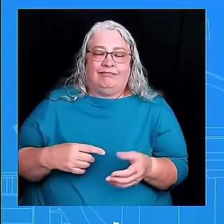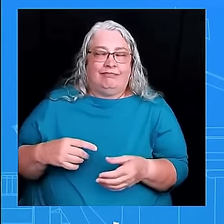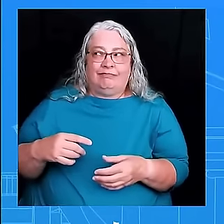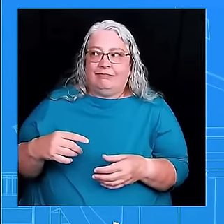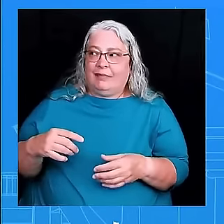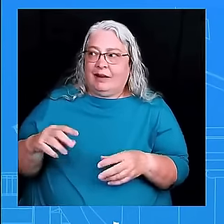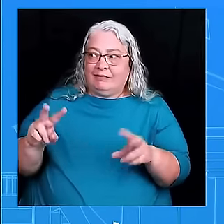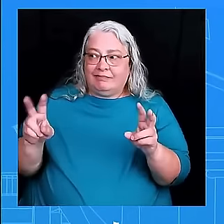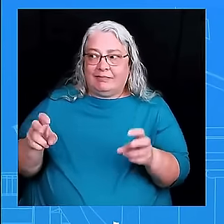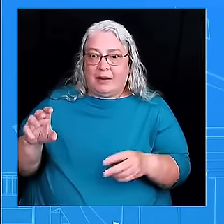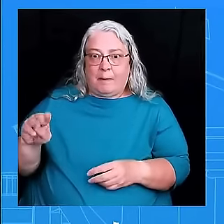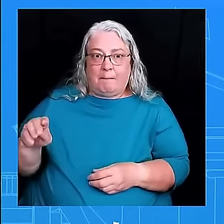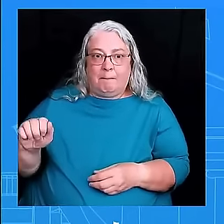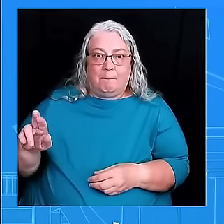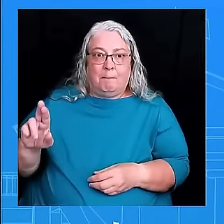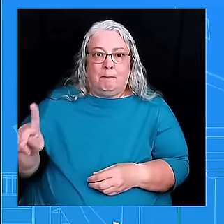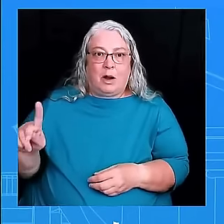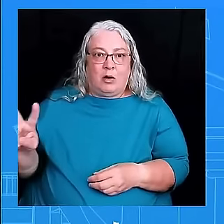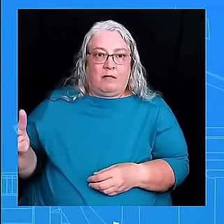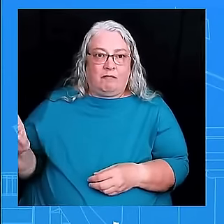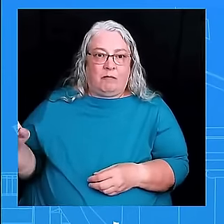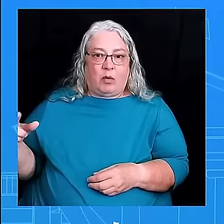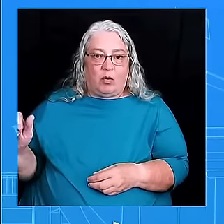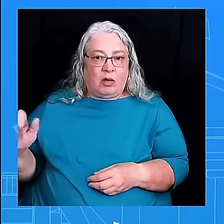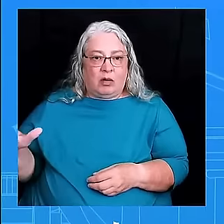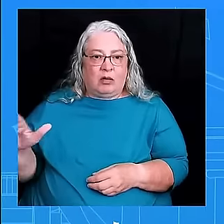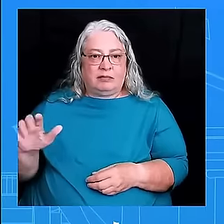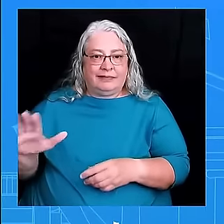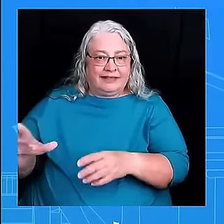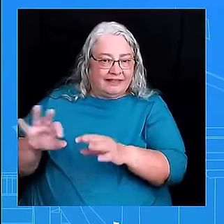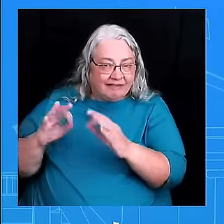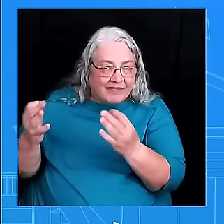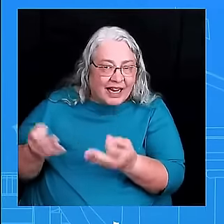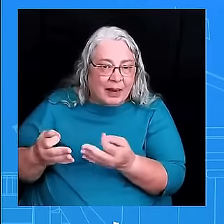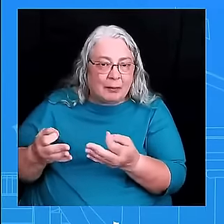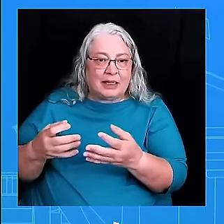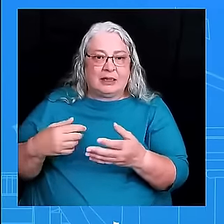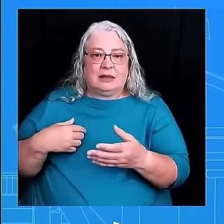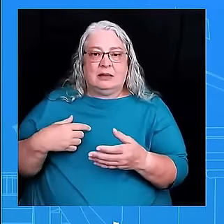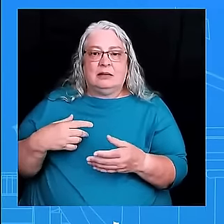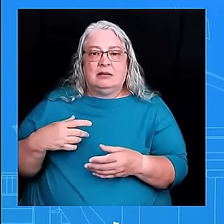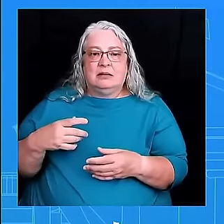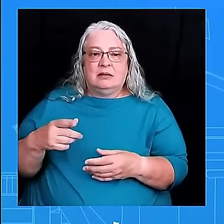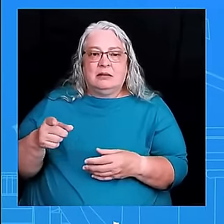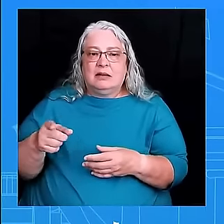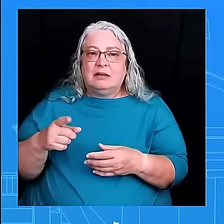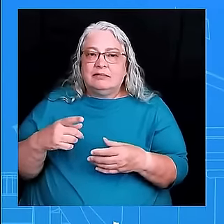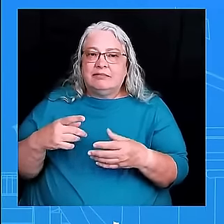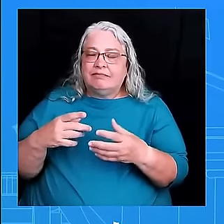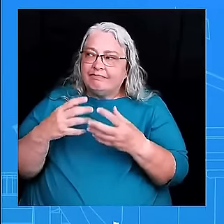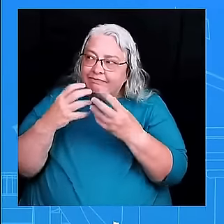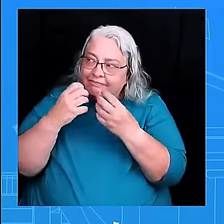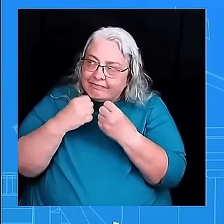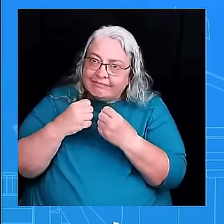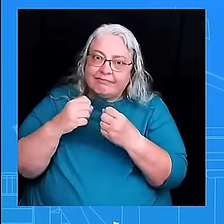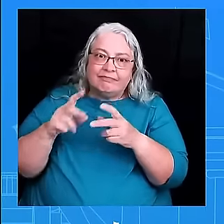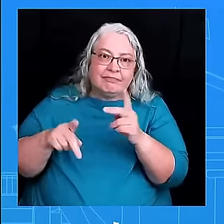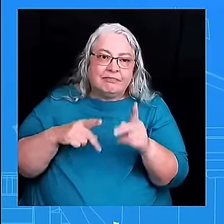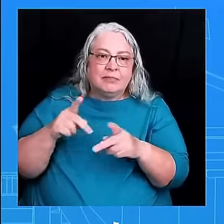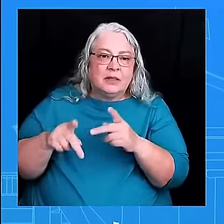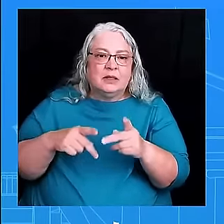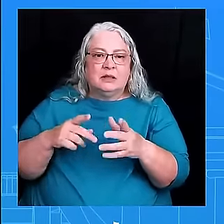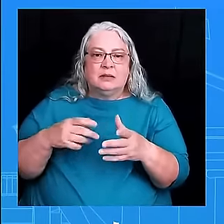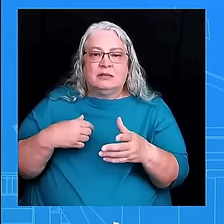the families who have loved ones who have been detained. I don't have anything at this time to read out with Mark Fogle specifically, but we